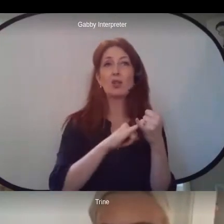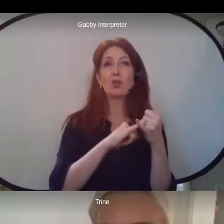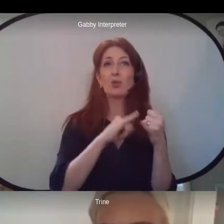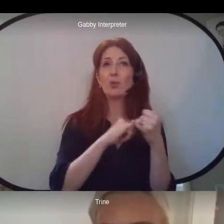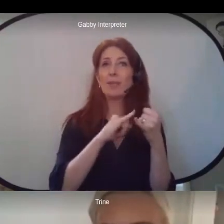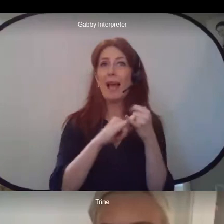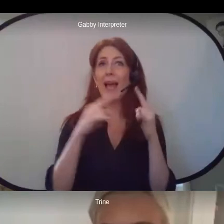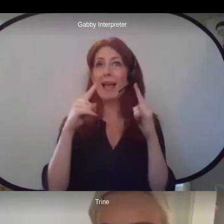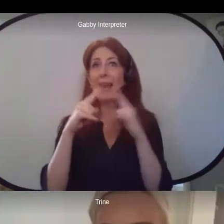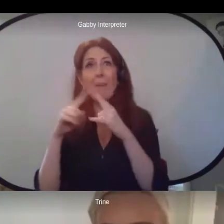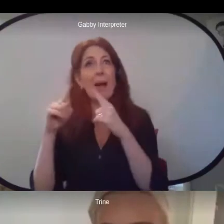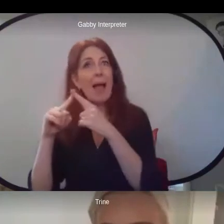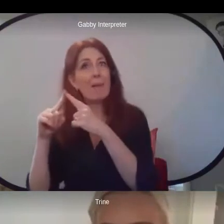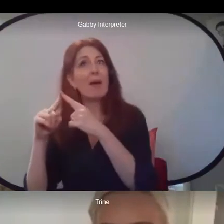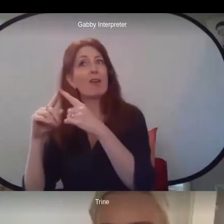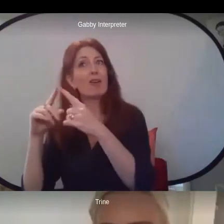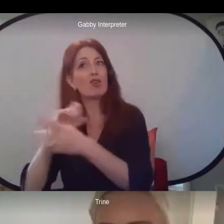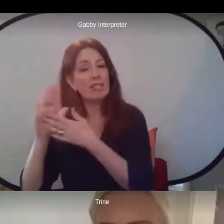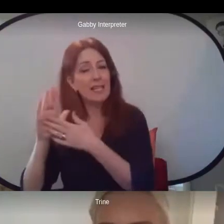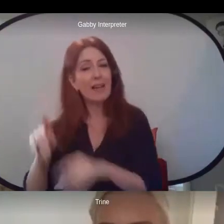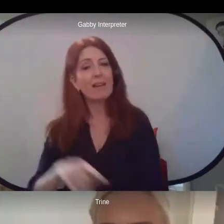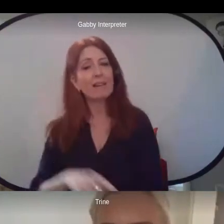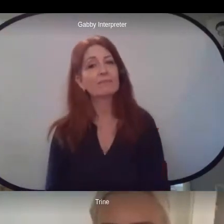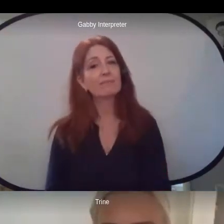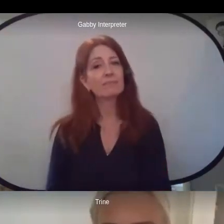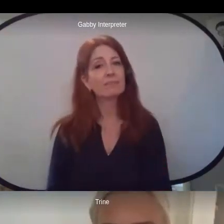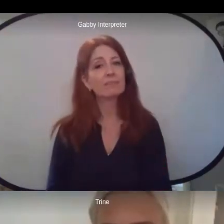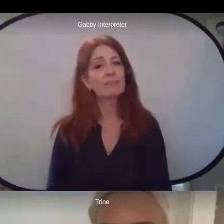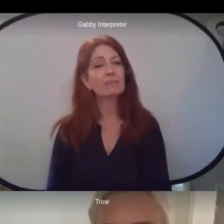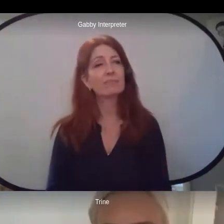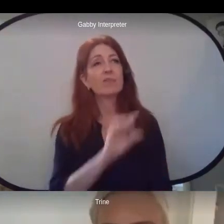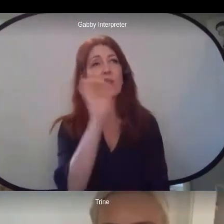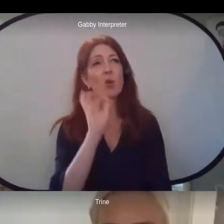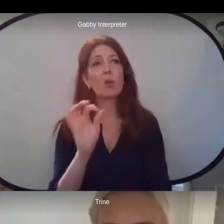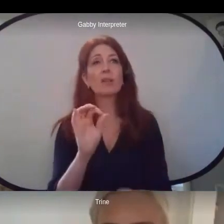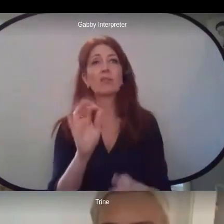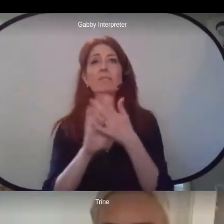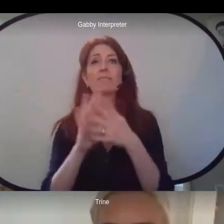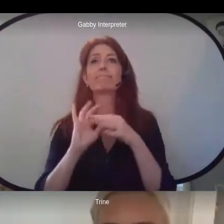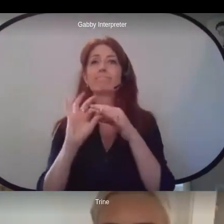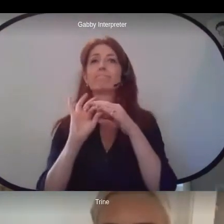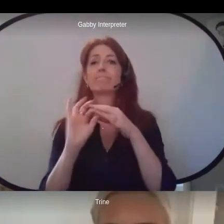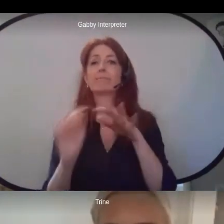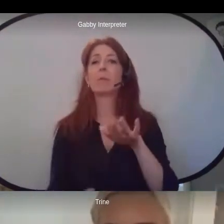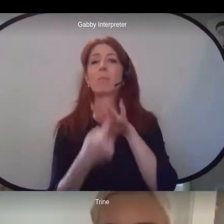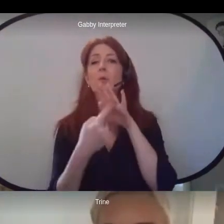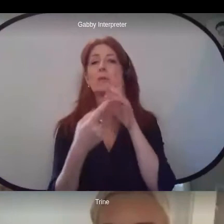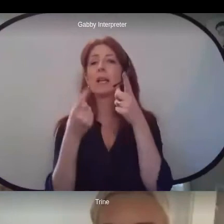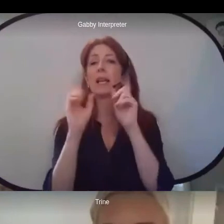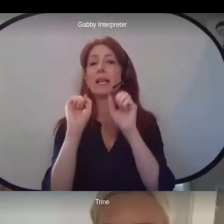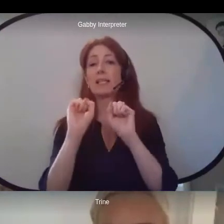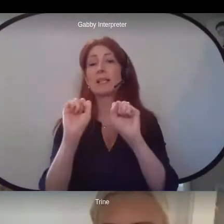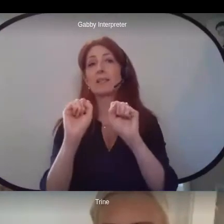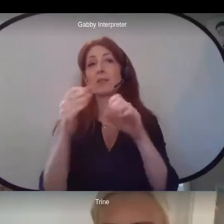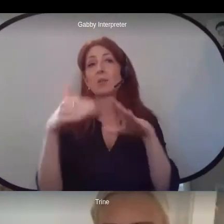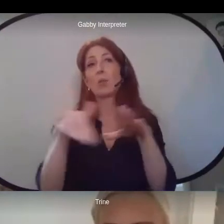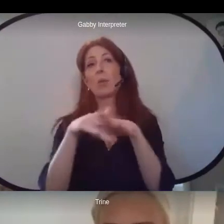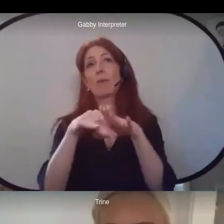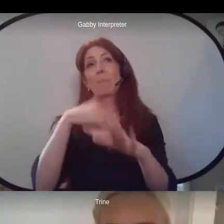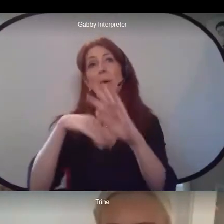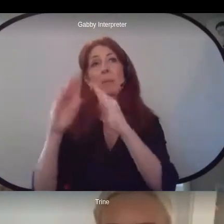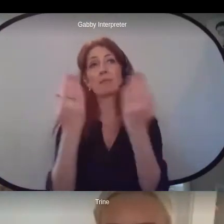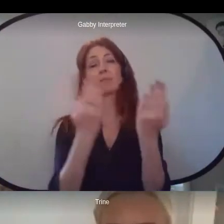Christina, the question is around the importance of leaders within public sector organization,